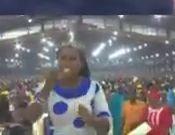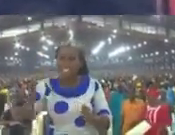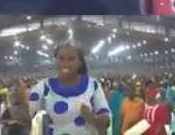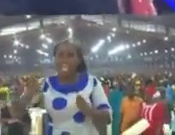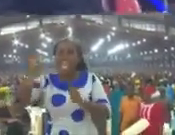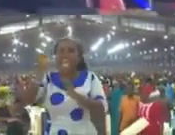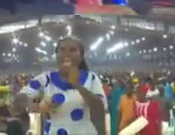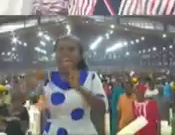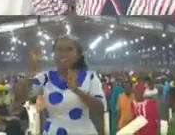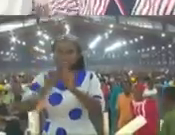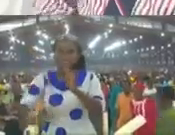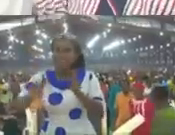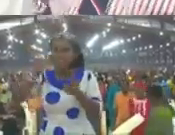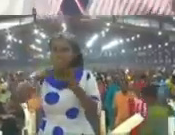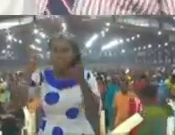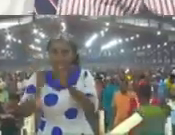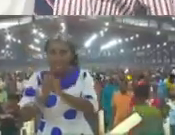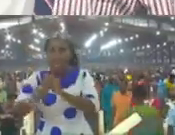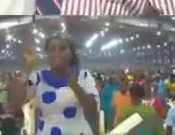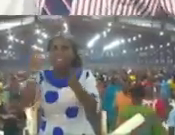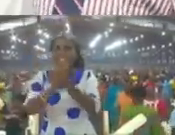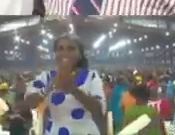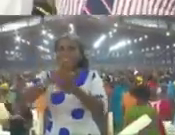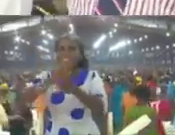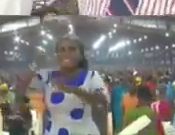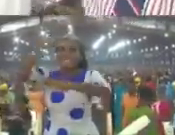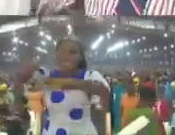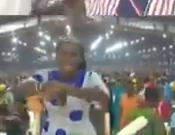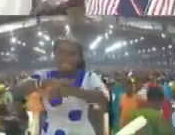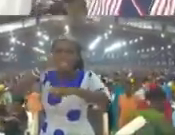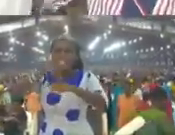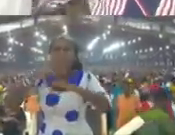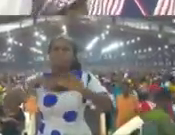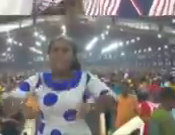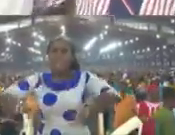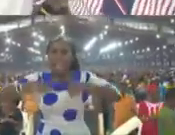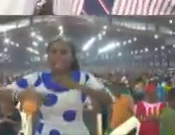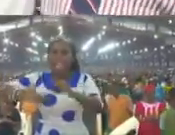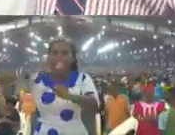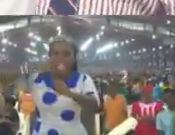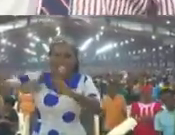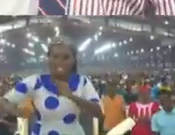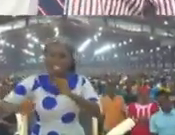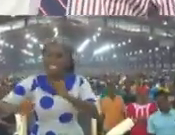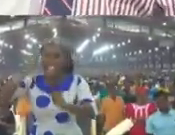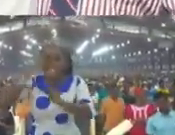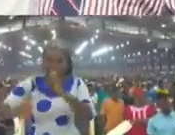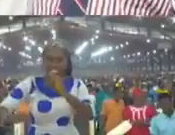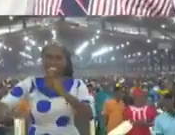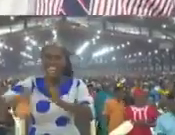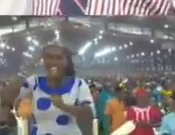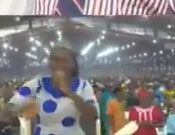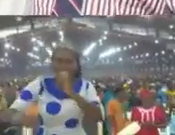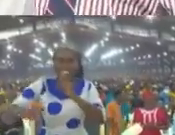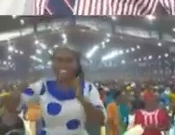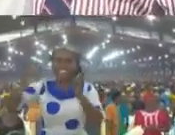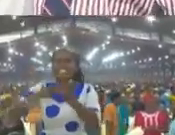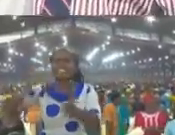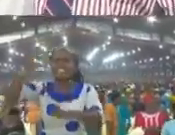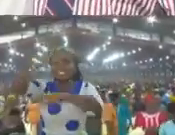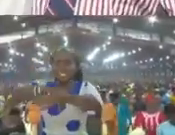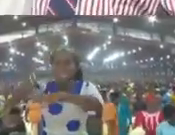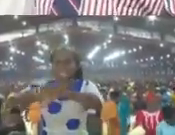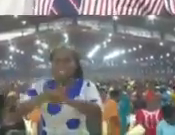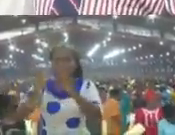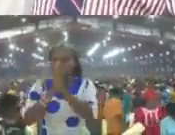night in my life must end tonight. My night must end tonight.